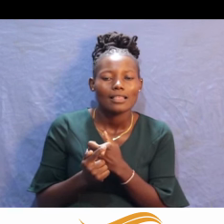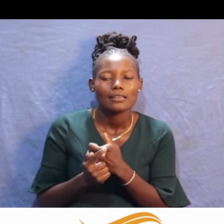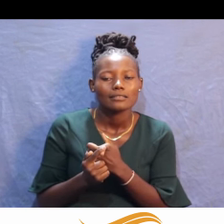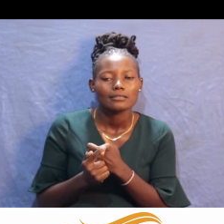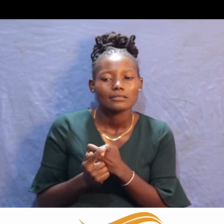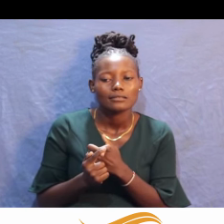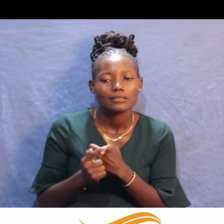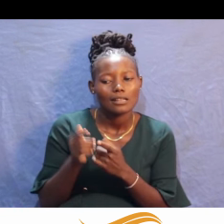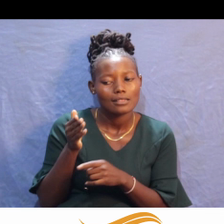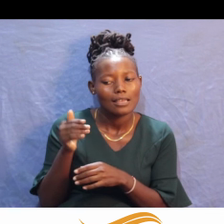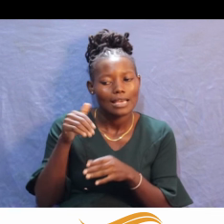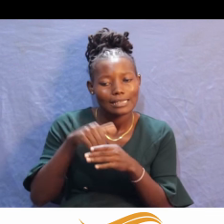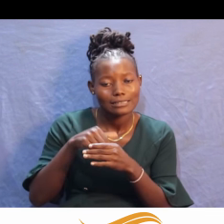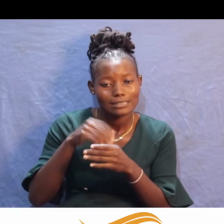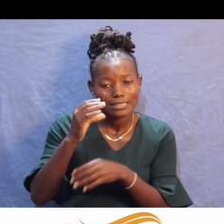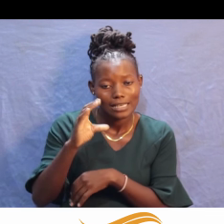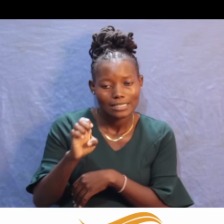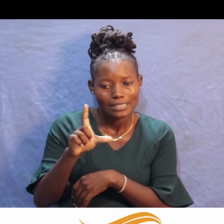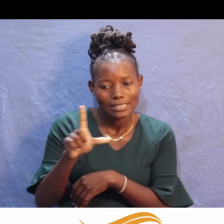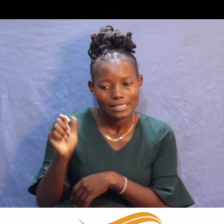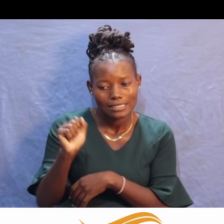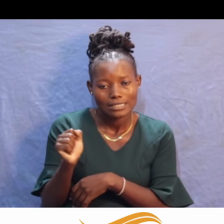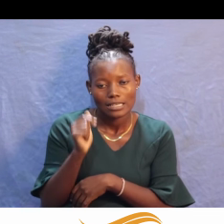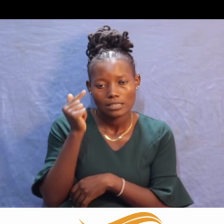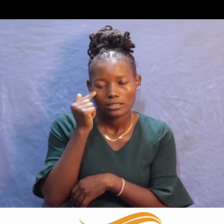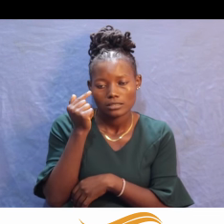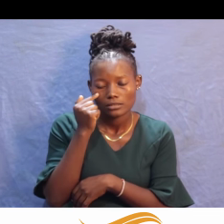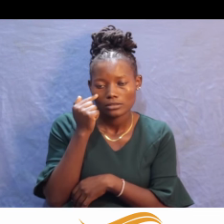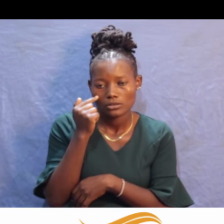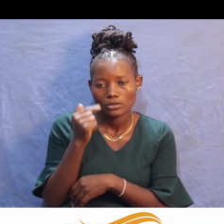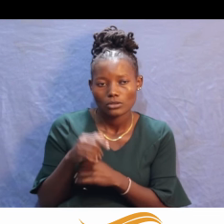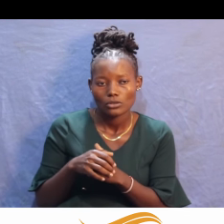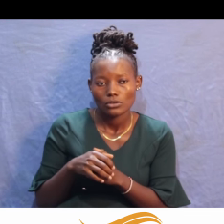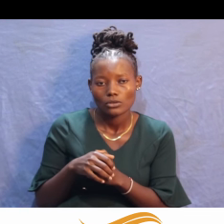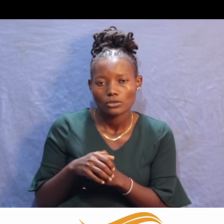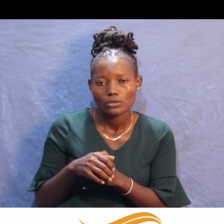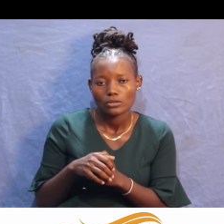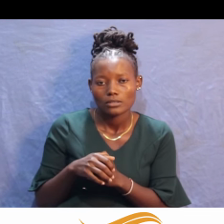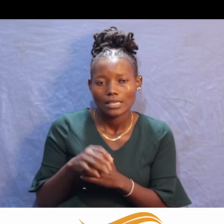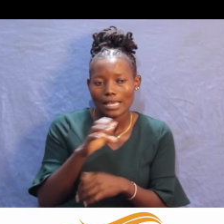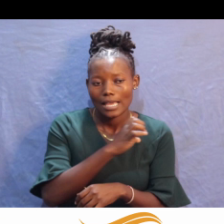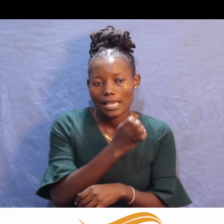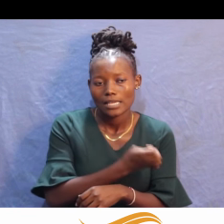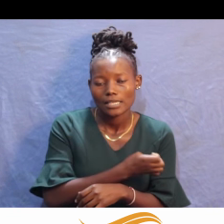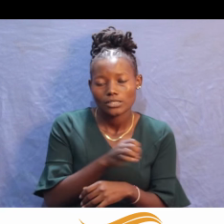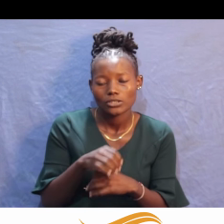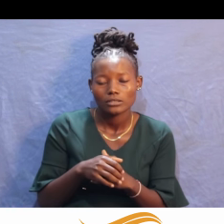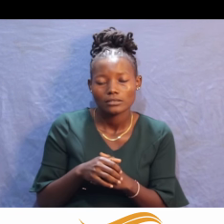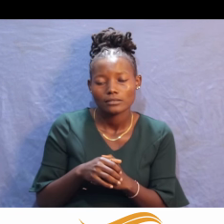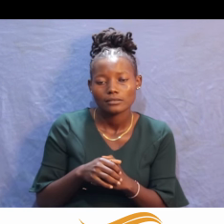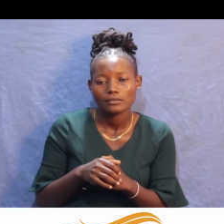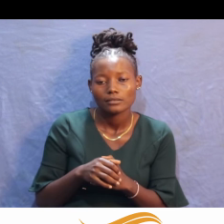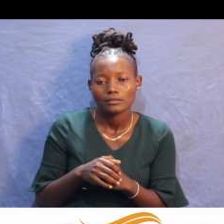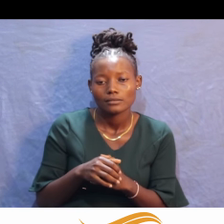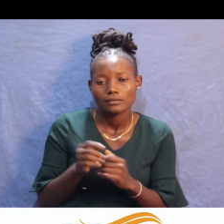which is inside the cell that utilizes and creates the what we call ATP, or the energy to allow you